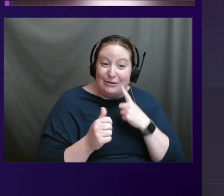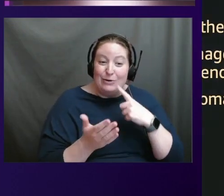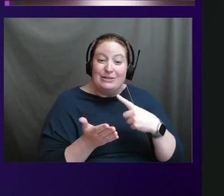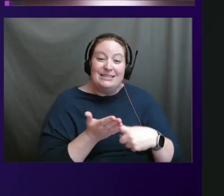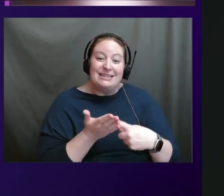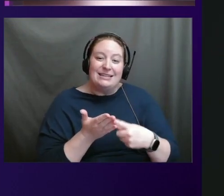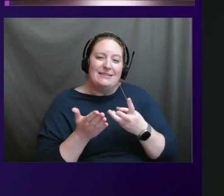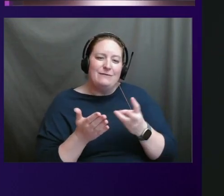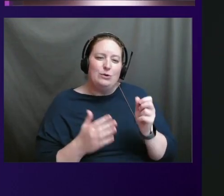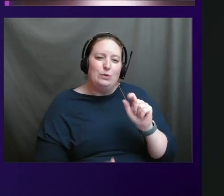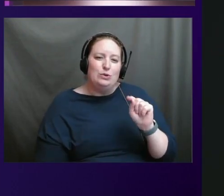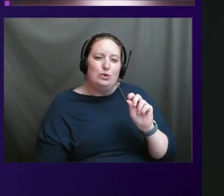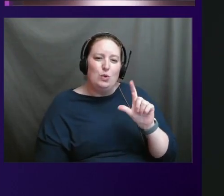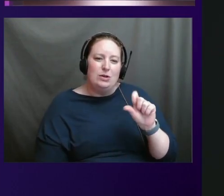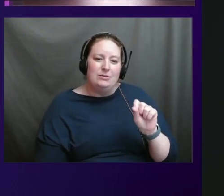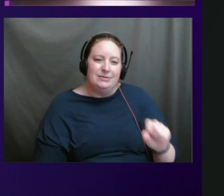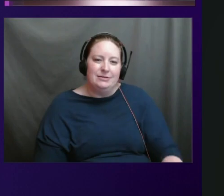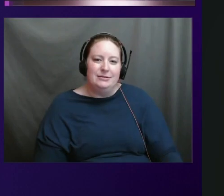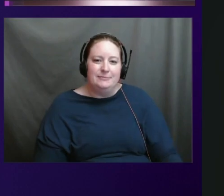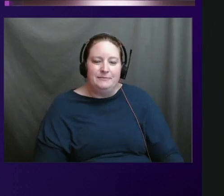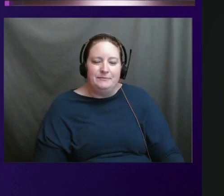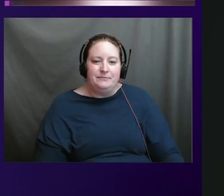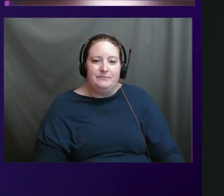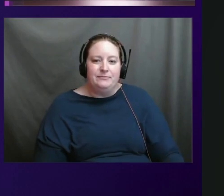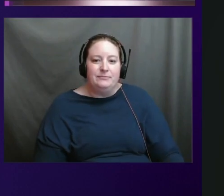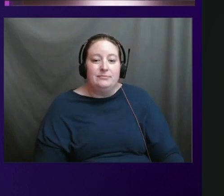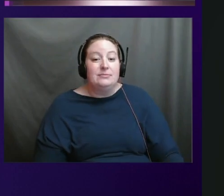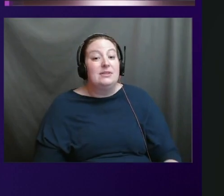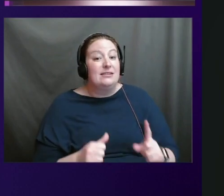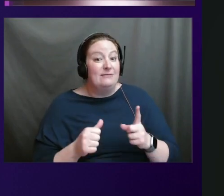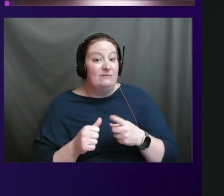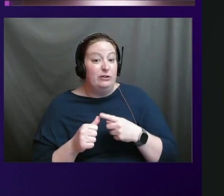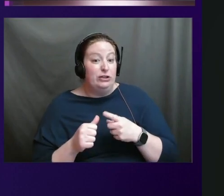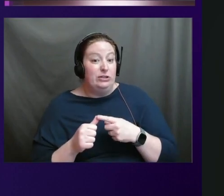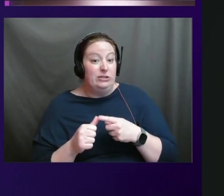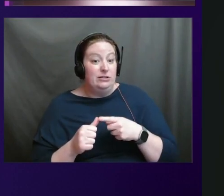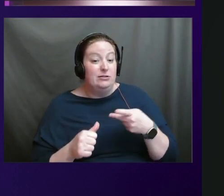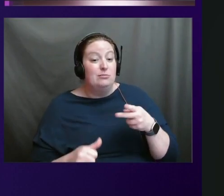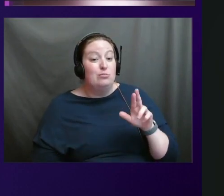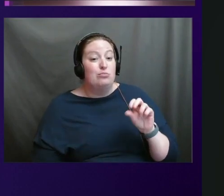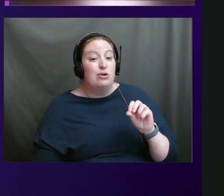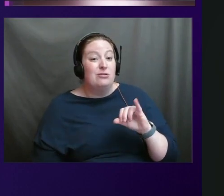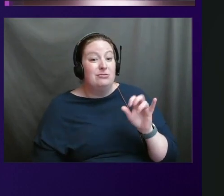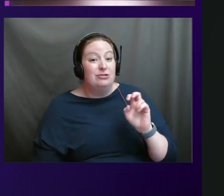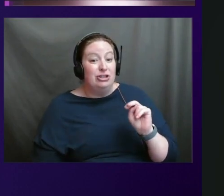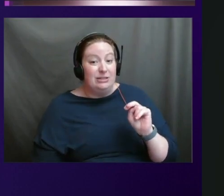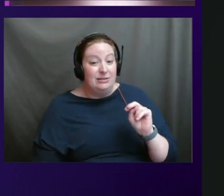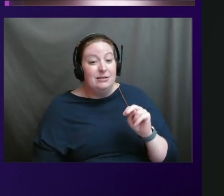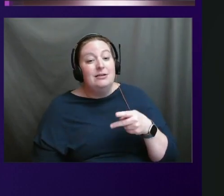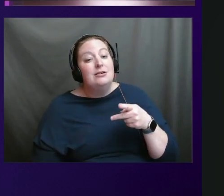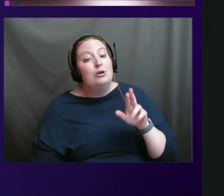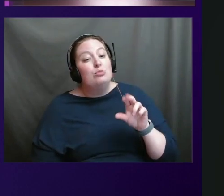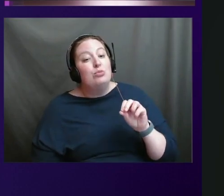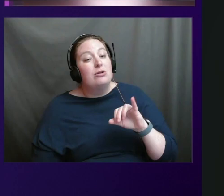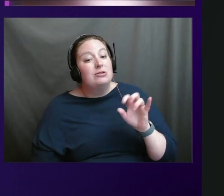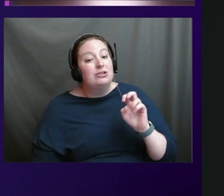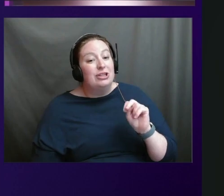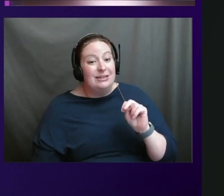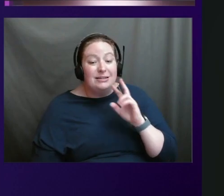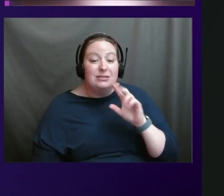tools. There we go. So the first of these that I'm going to cover is Progen. Progen is a tool for defining